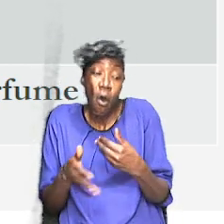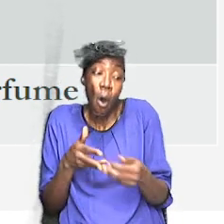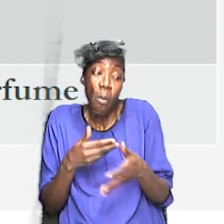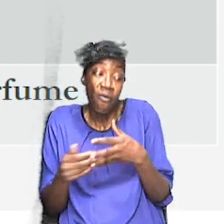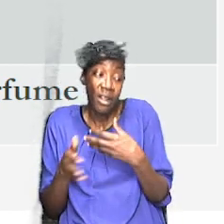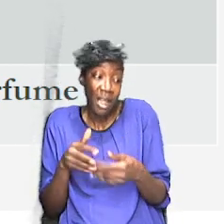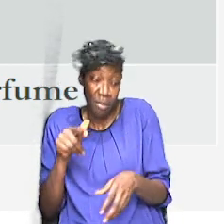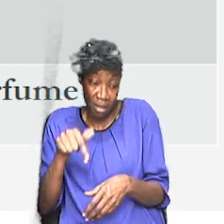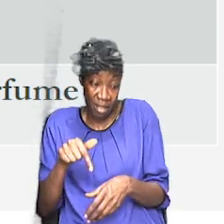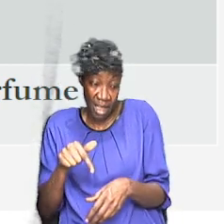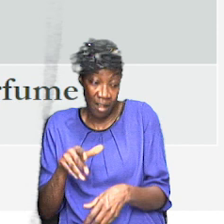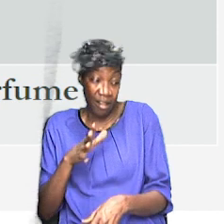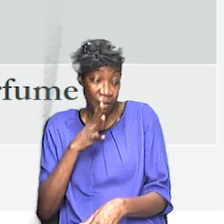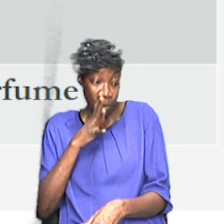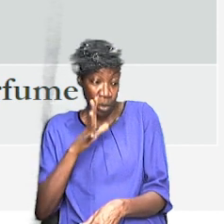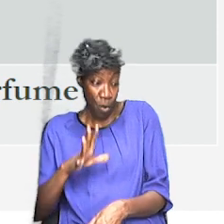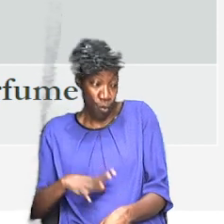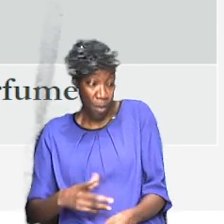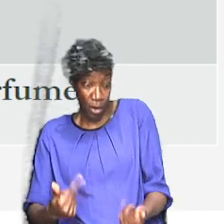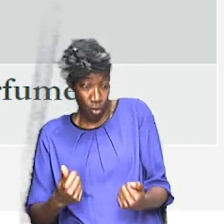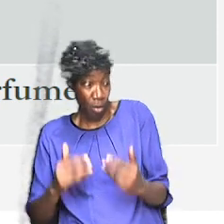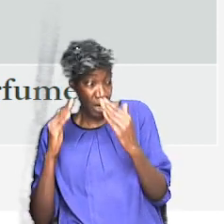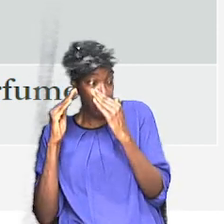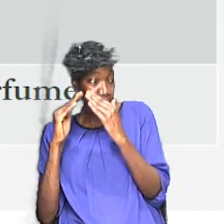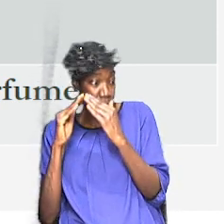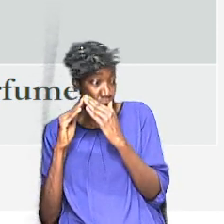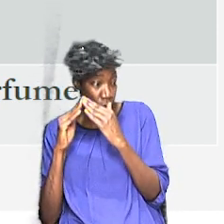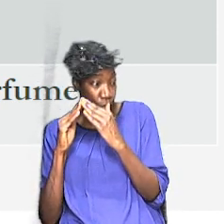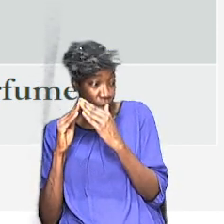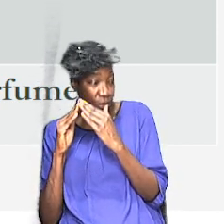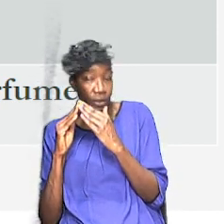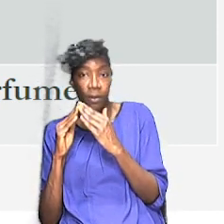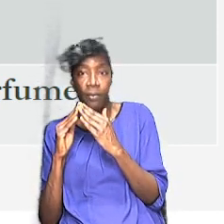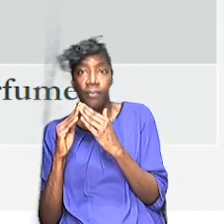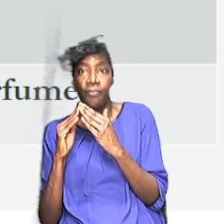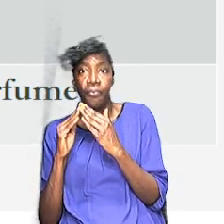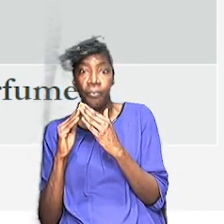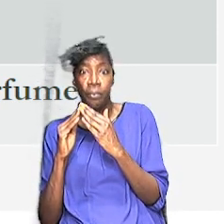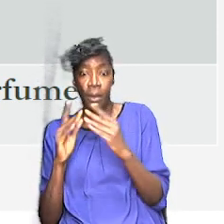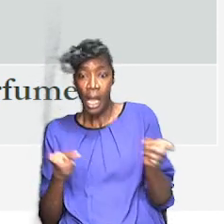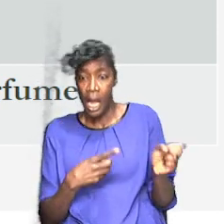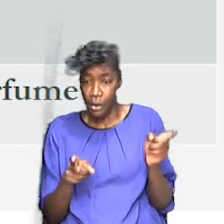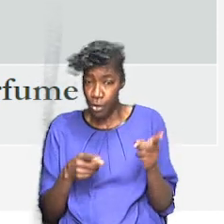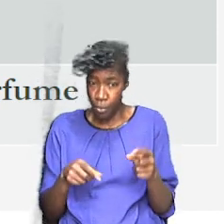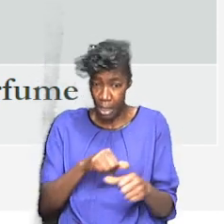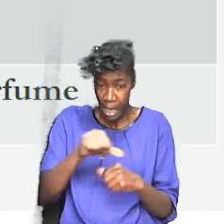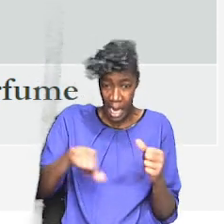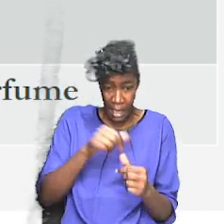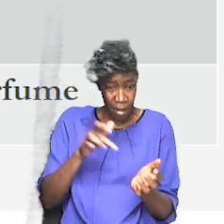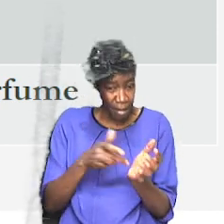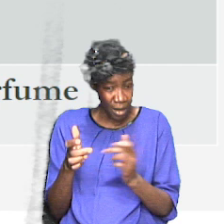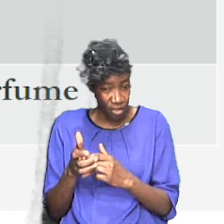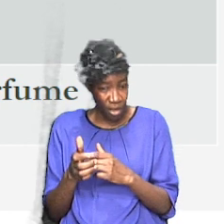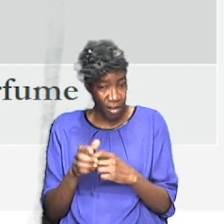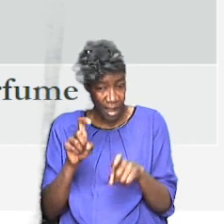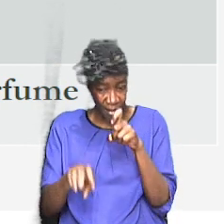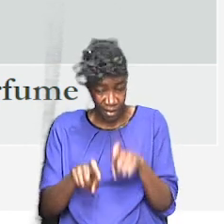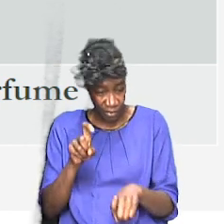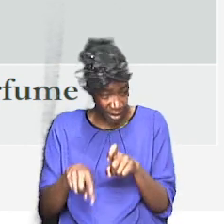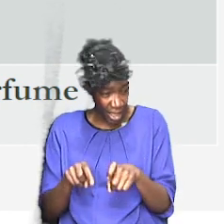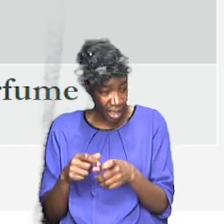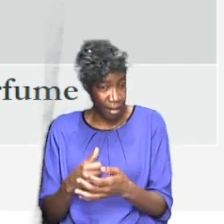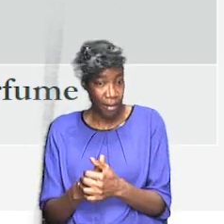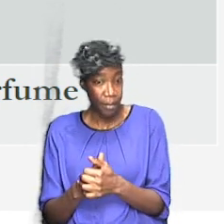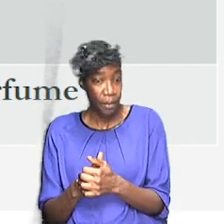this woman came into the house, praise God, and was doing anointing the feet of Jesus, or anointing